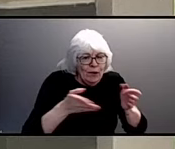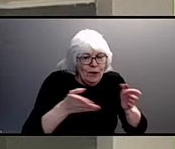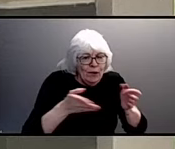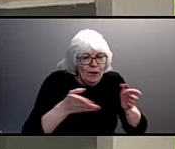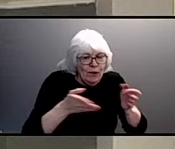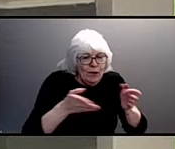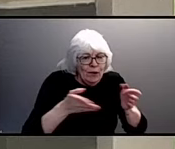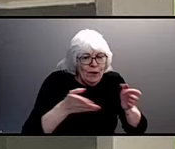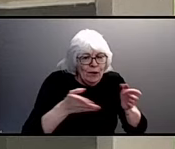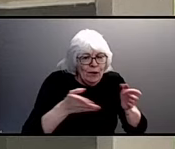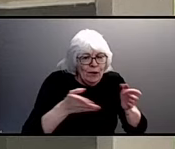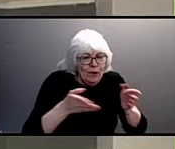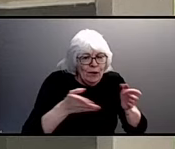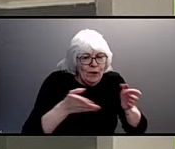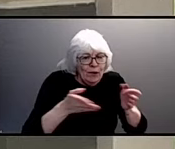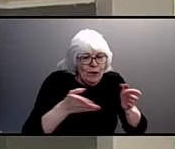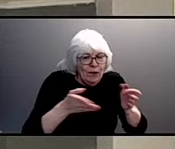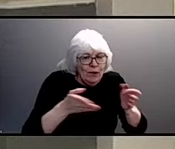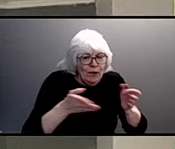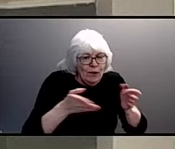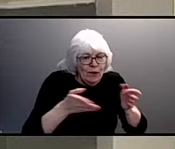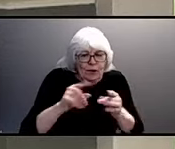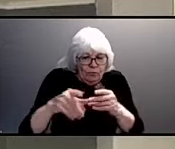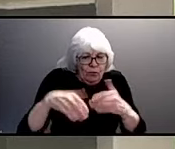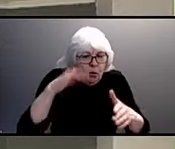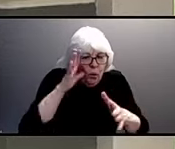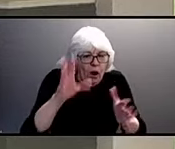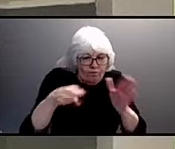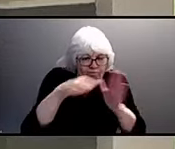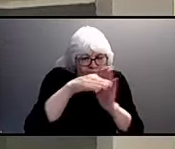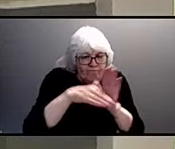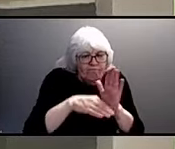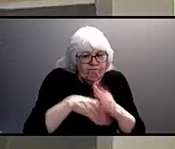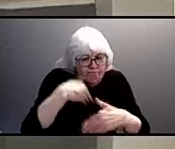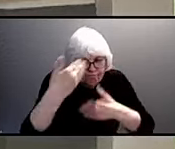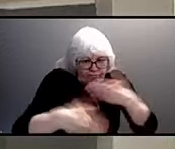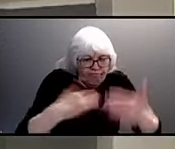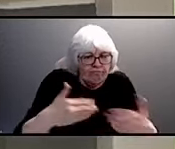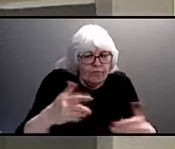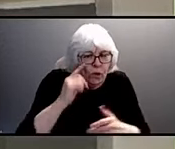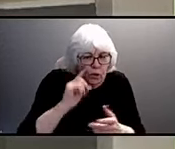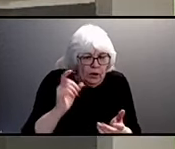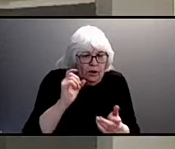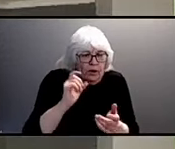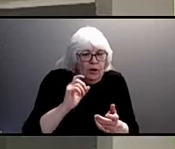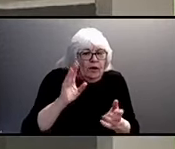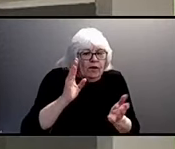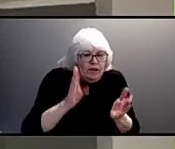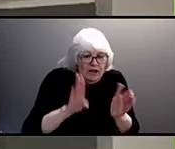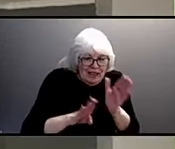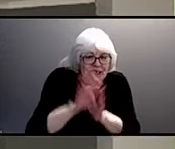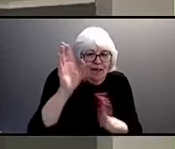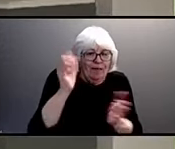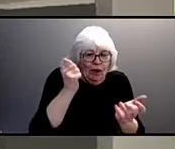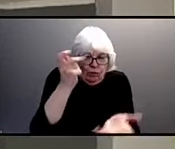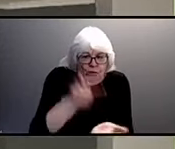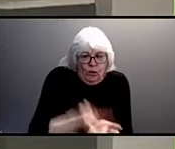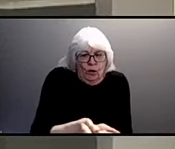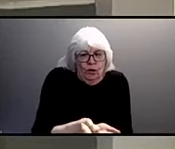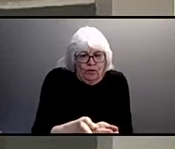be fast-tracked or expedited planning and development approval processes, streamlined processes. We're also looking